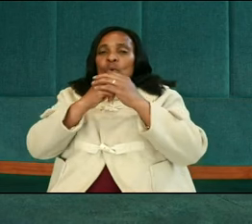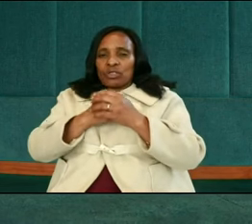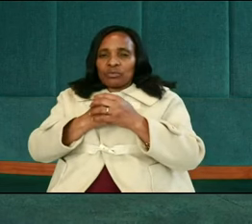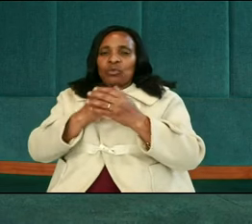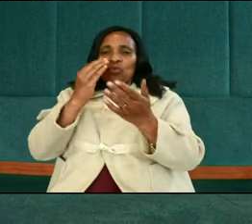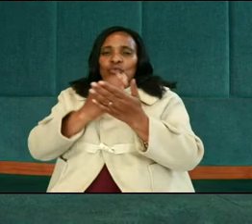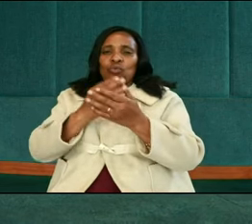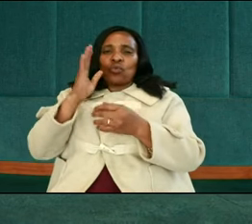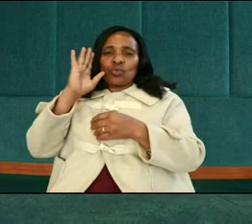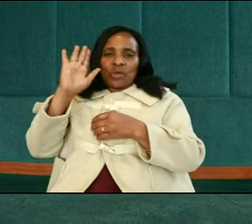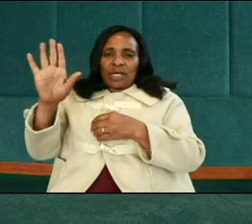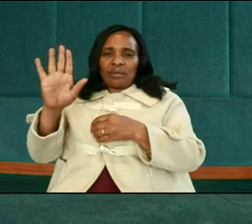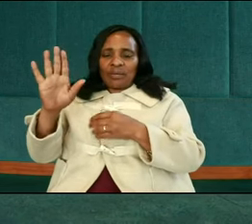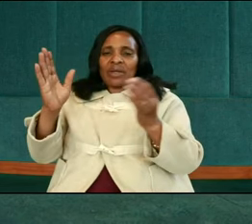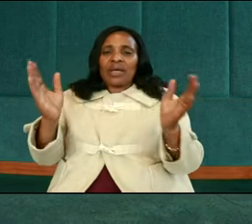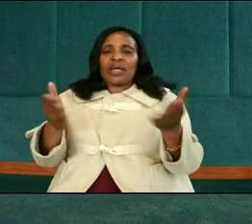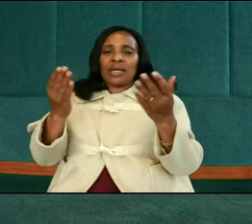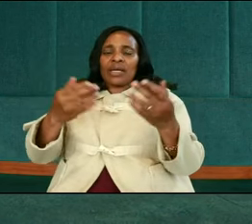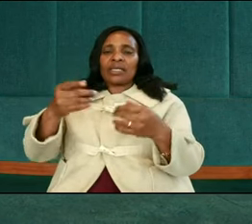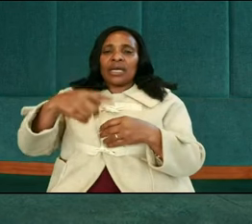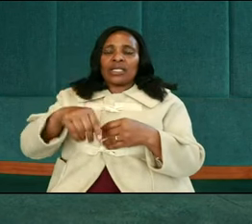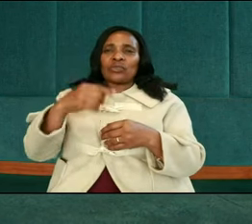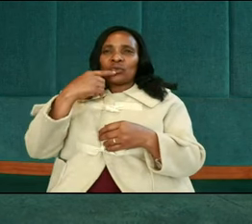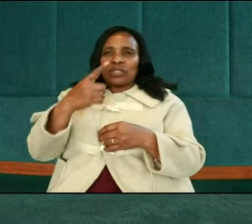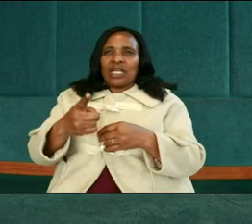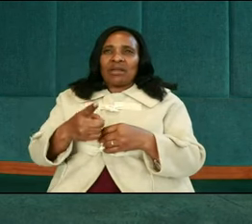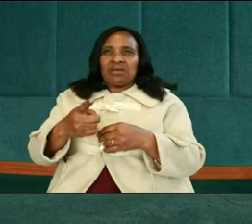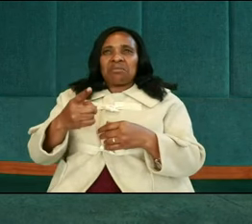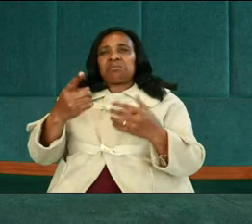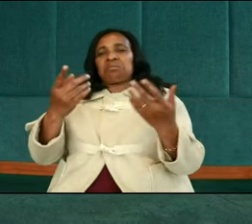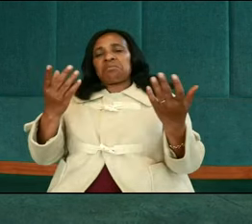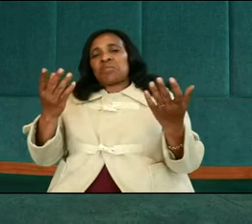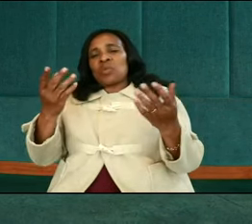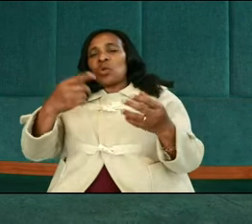true to him, and to encourage us to say that, you know,